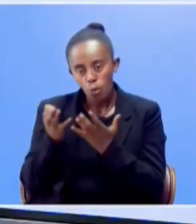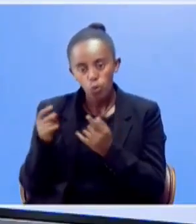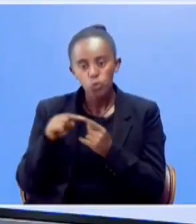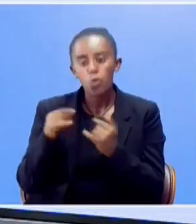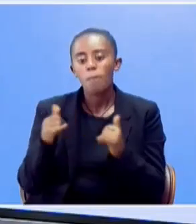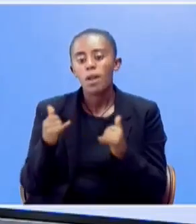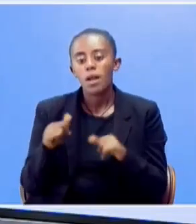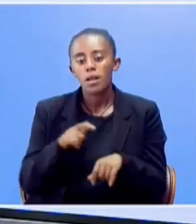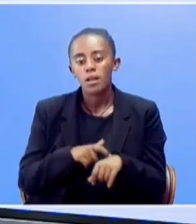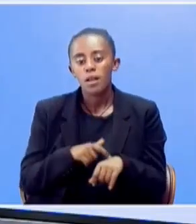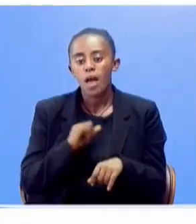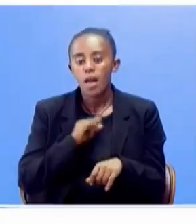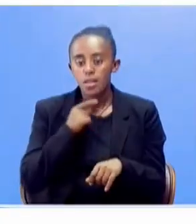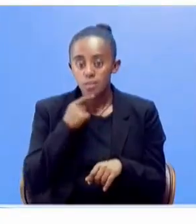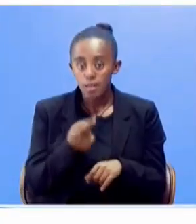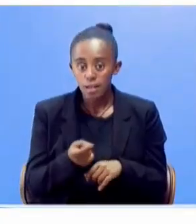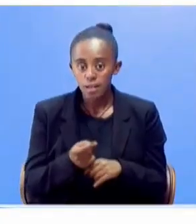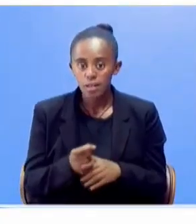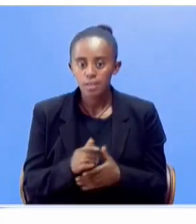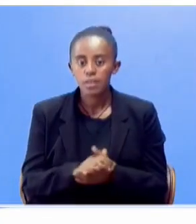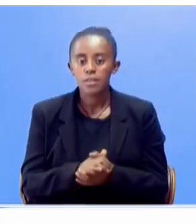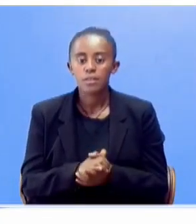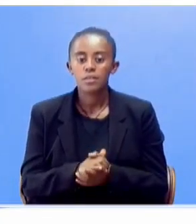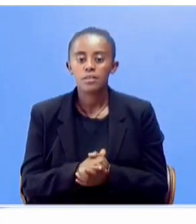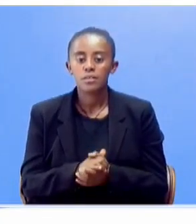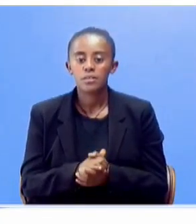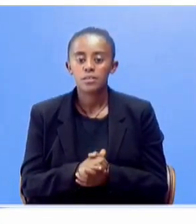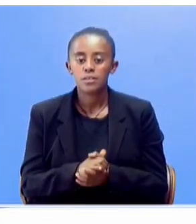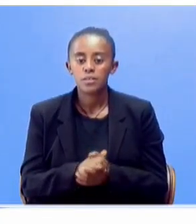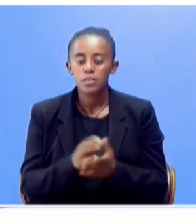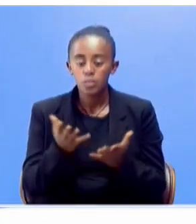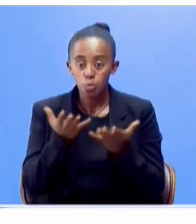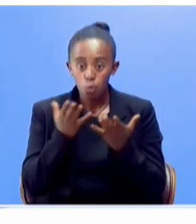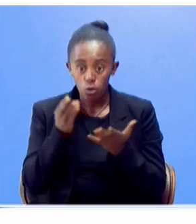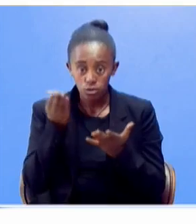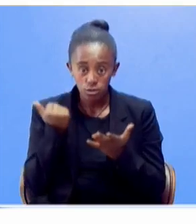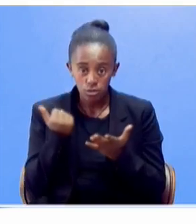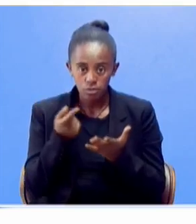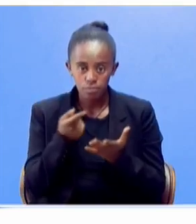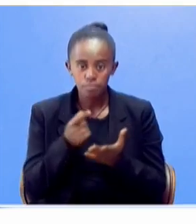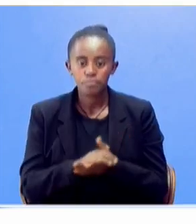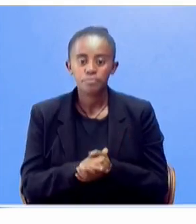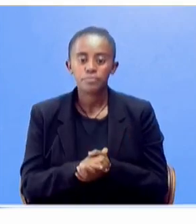football. So, I say what? I wanted